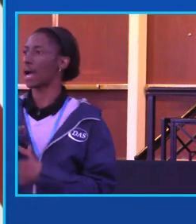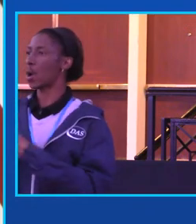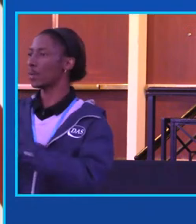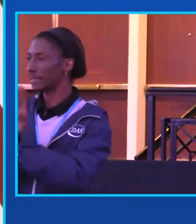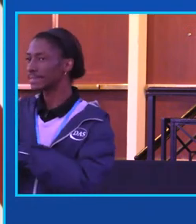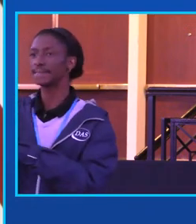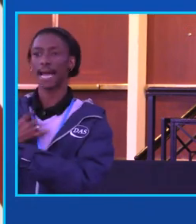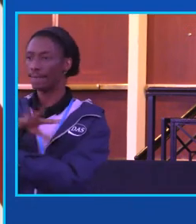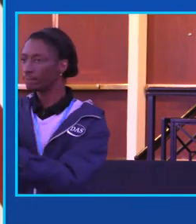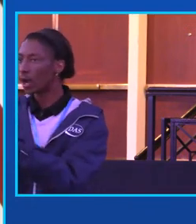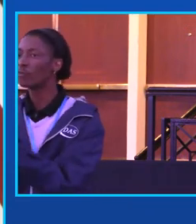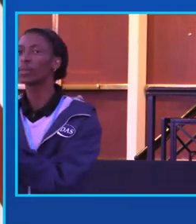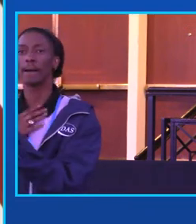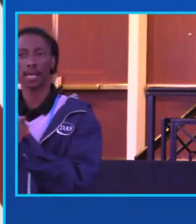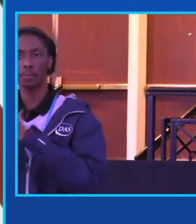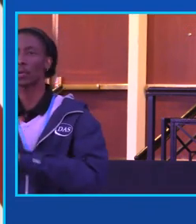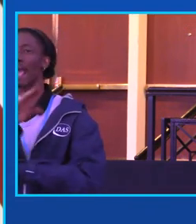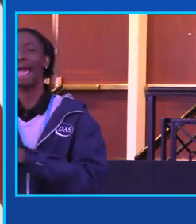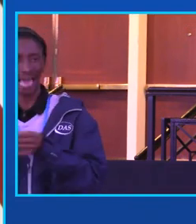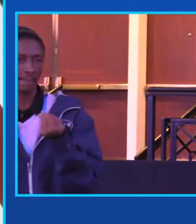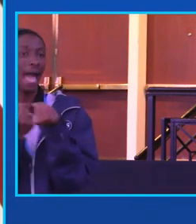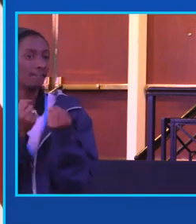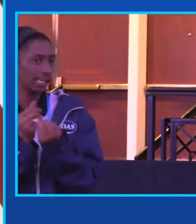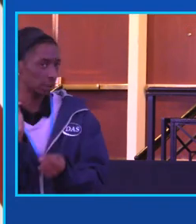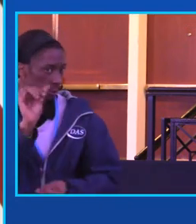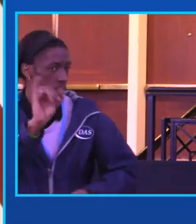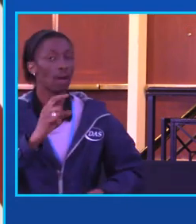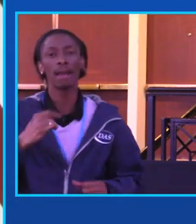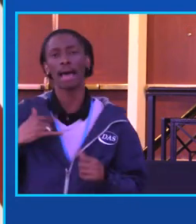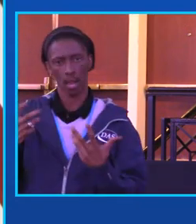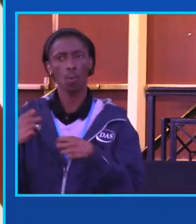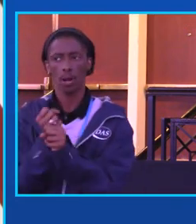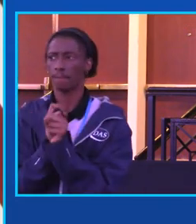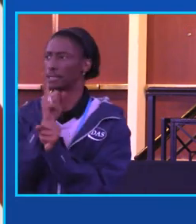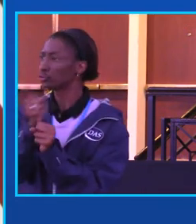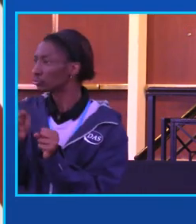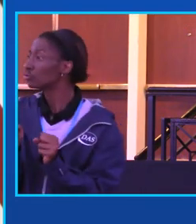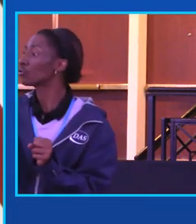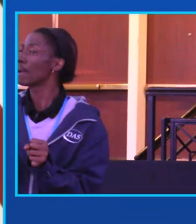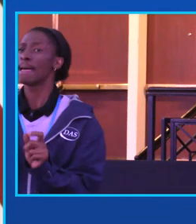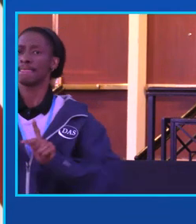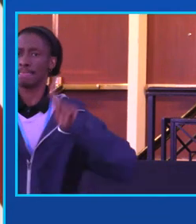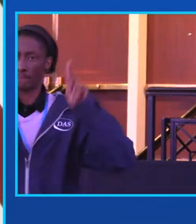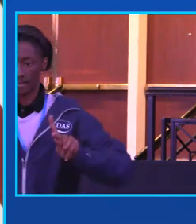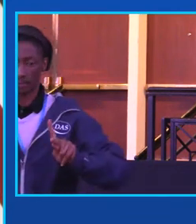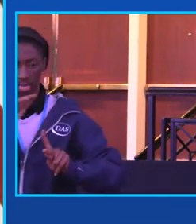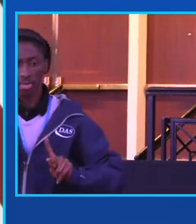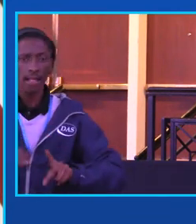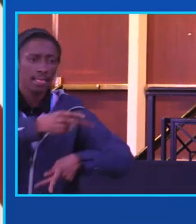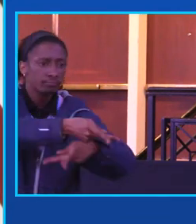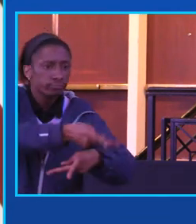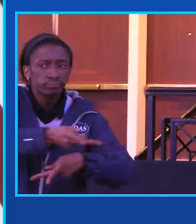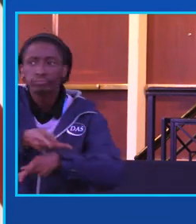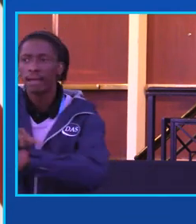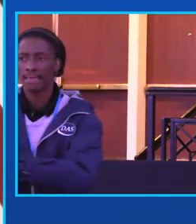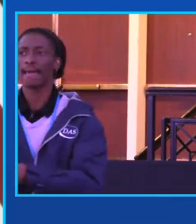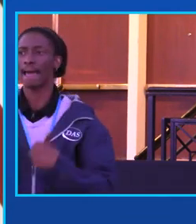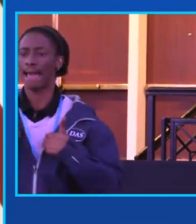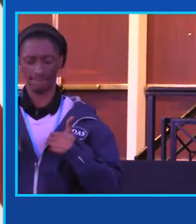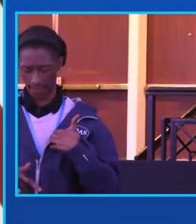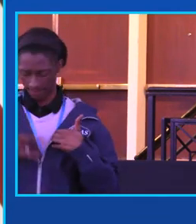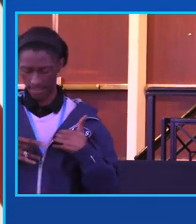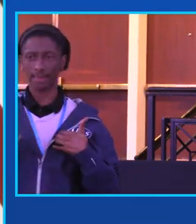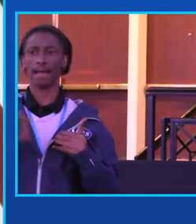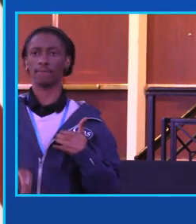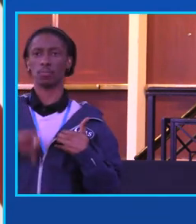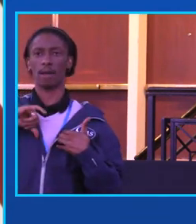involved in my community, and I'm an advocate. And I want to make sure that the people are taken care of and that they have a sense of dignity and a sense